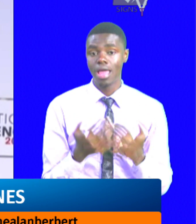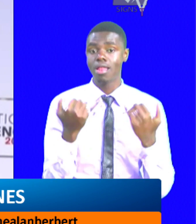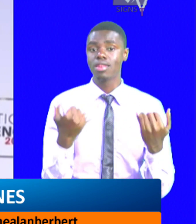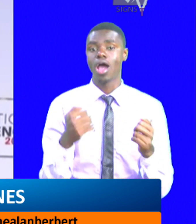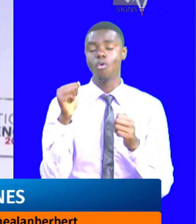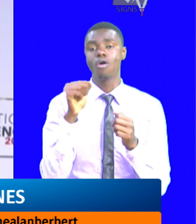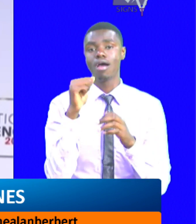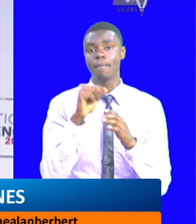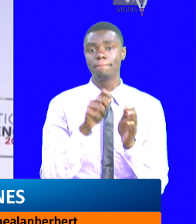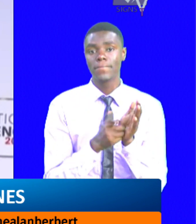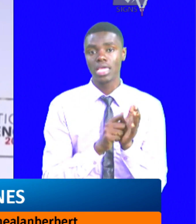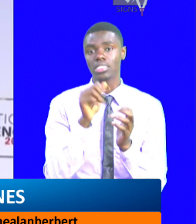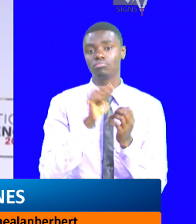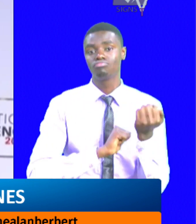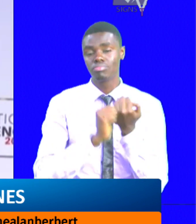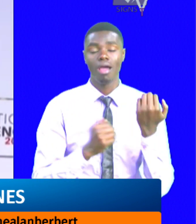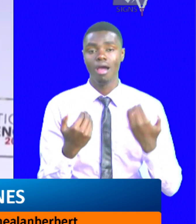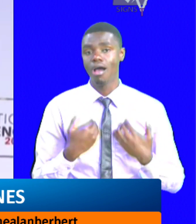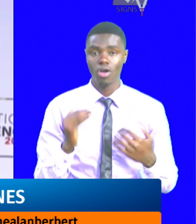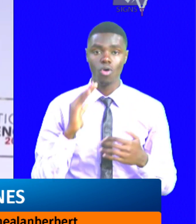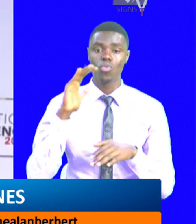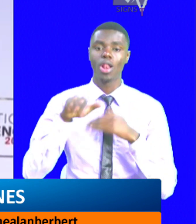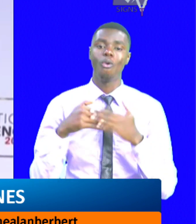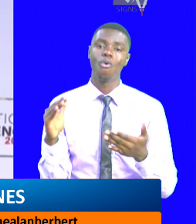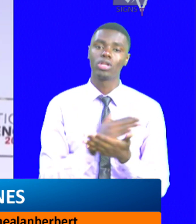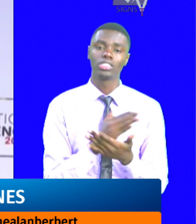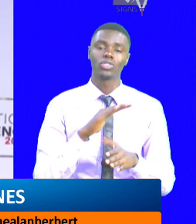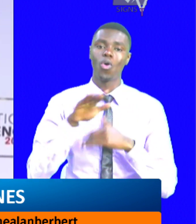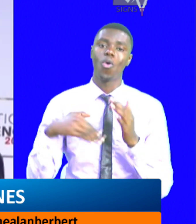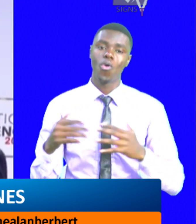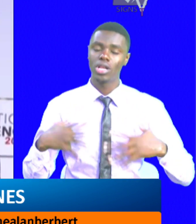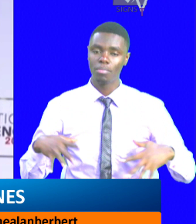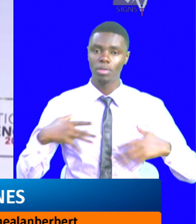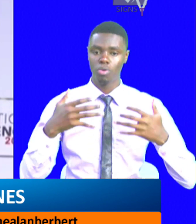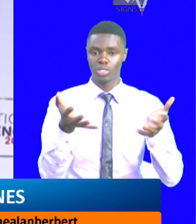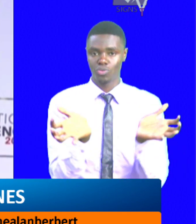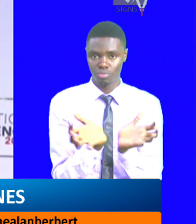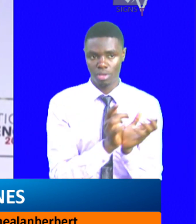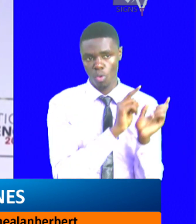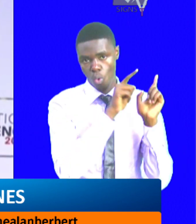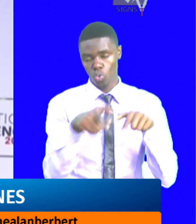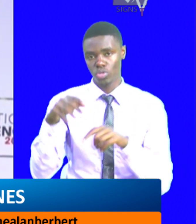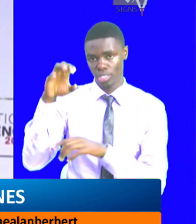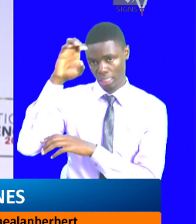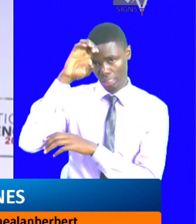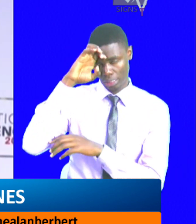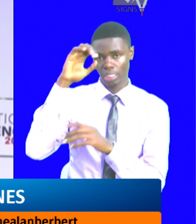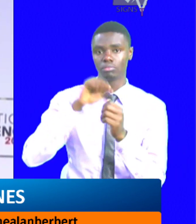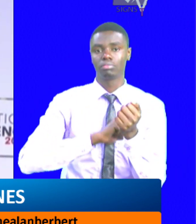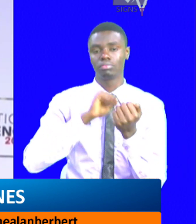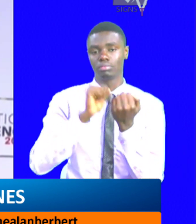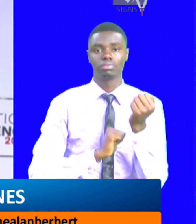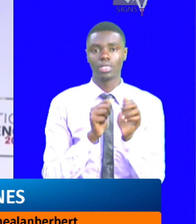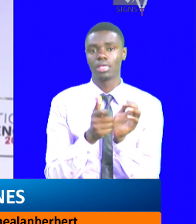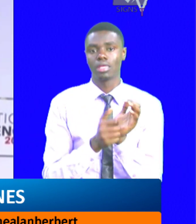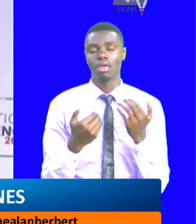mahindi ya kutosha, we will all share. So kila mtu ako na sufuria, kuja Uasin Gishu kuna mahindi ya kutosha,